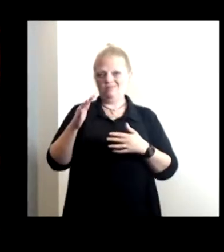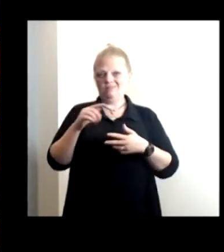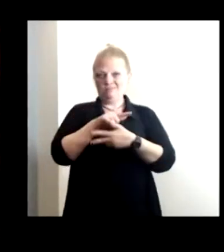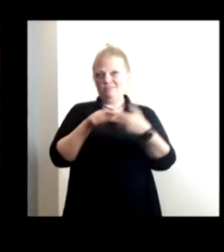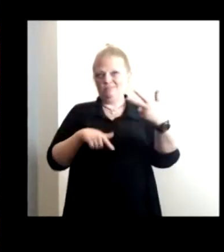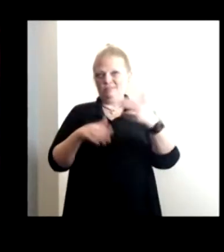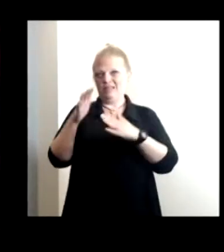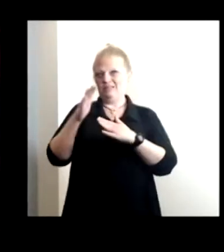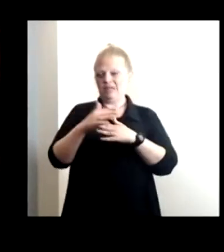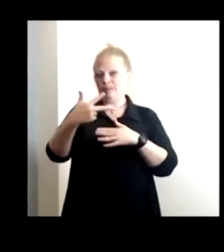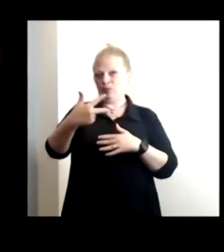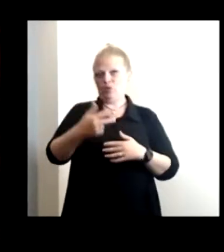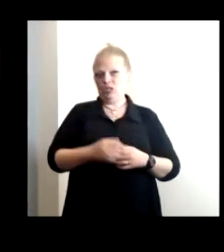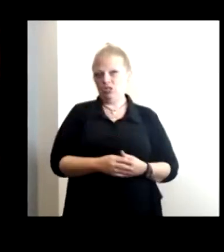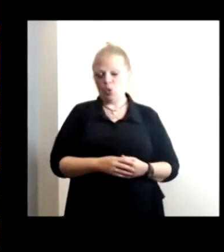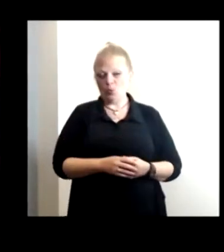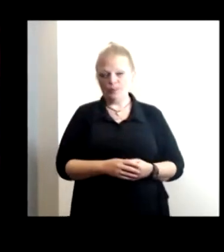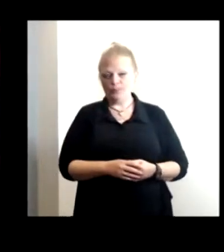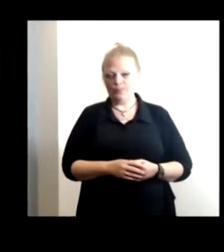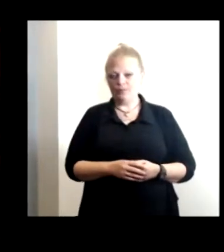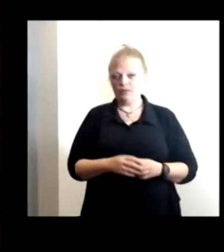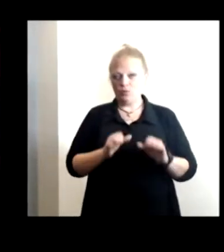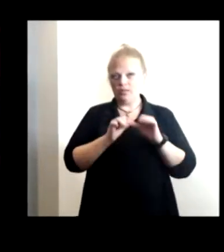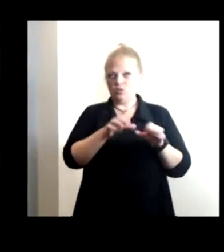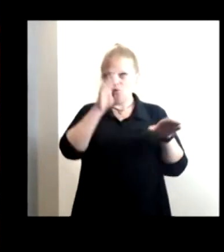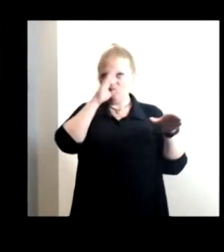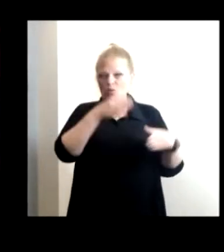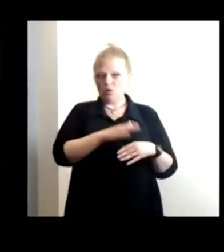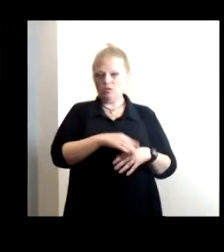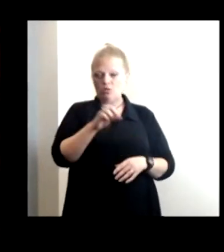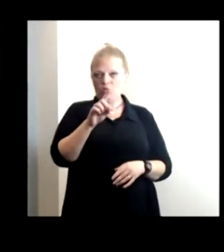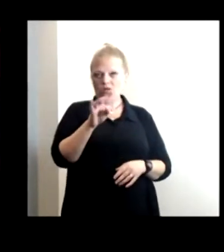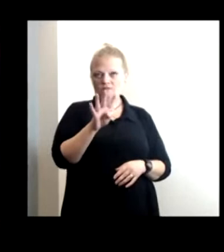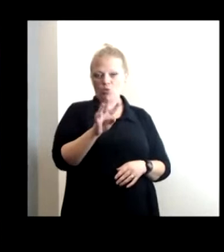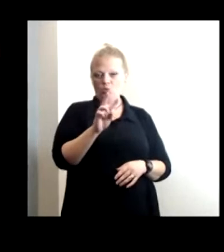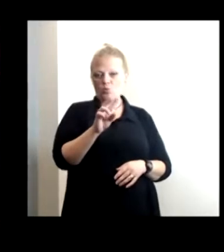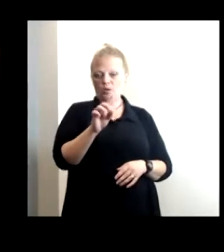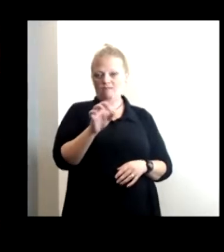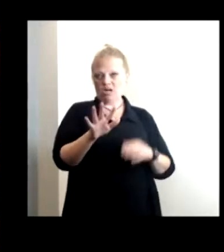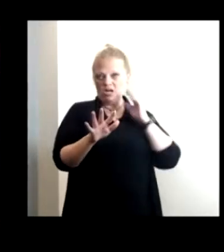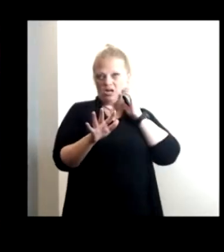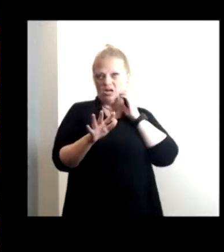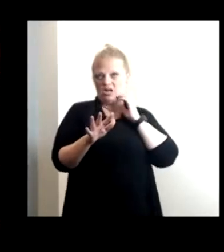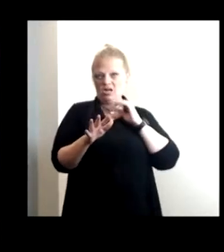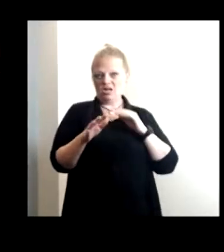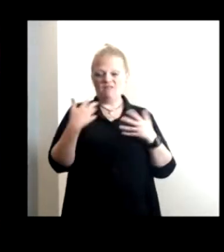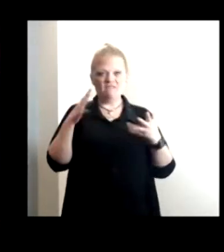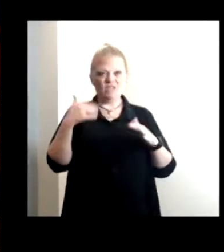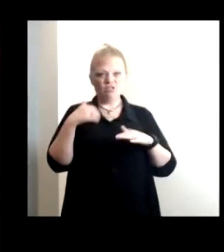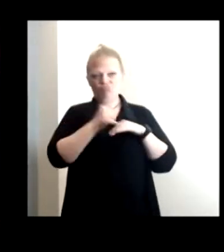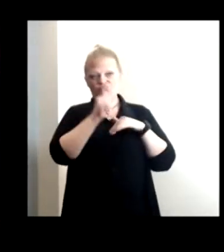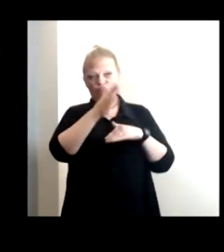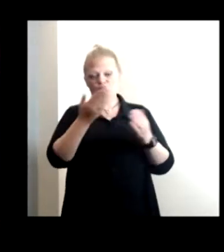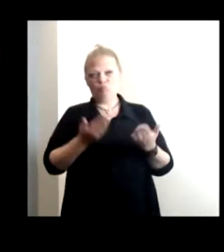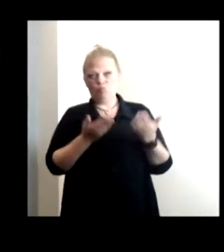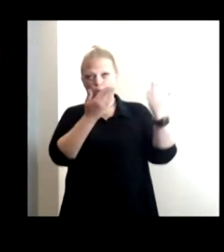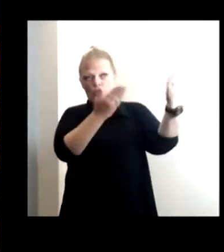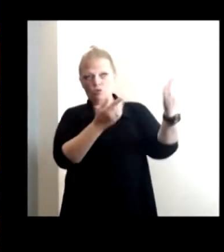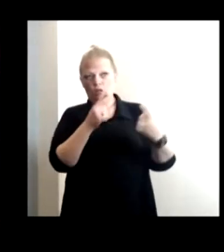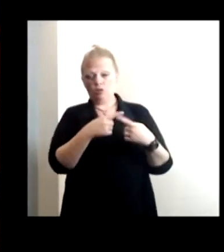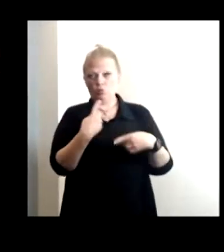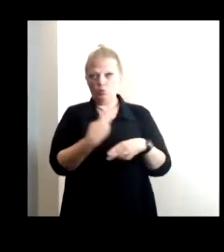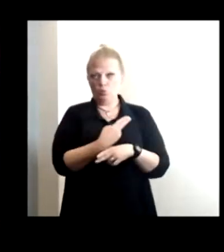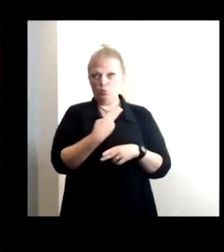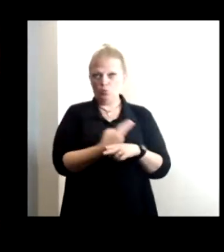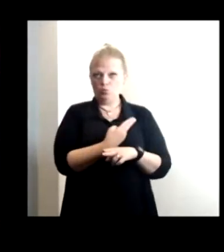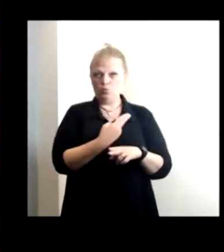in per capita. We're continuing to focus on the 14215 zip code. I had sent over a proposal to utilize